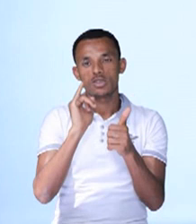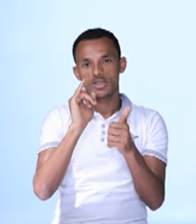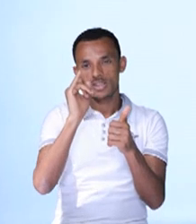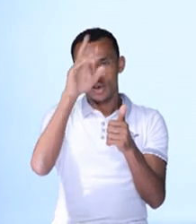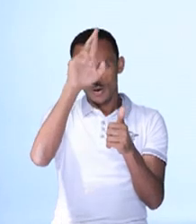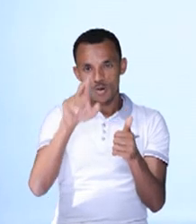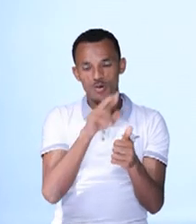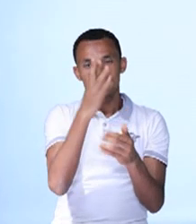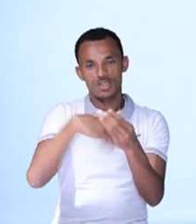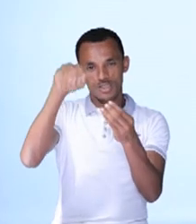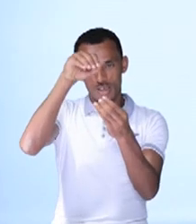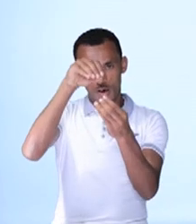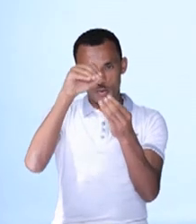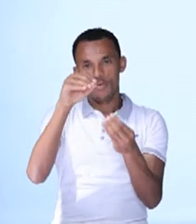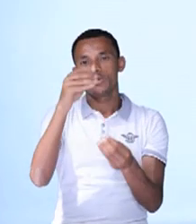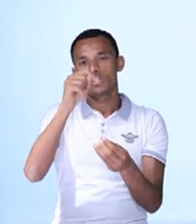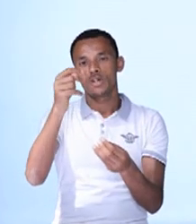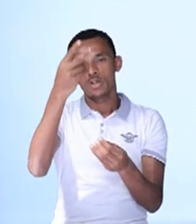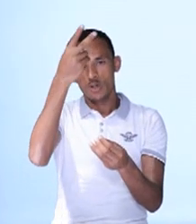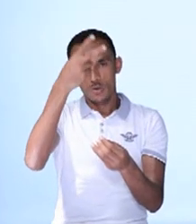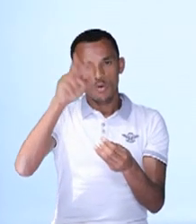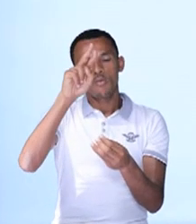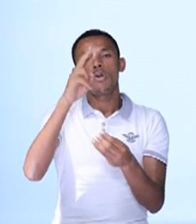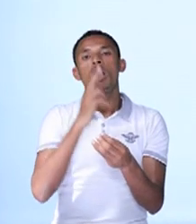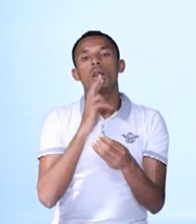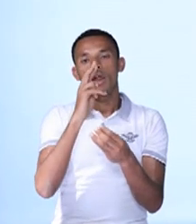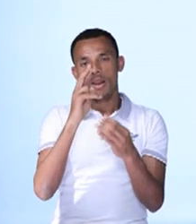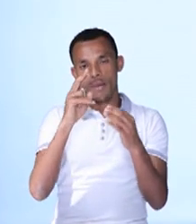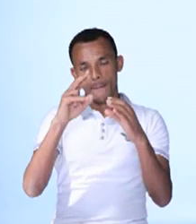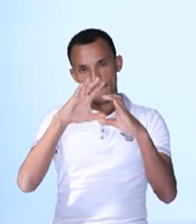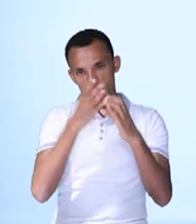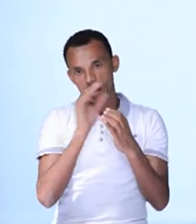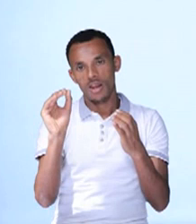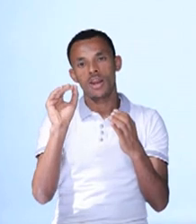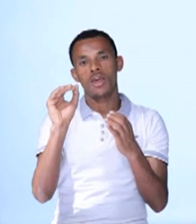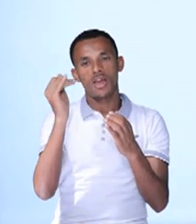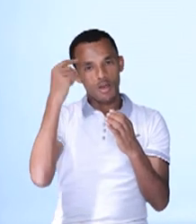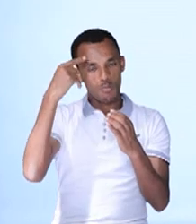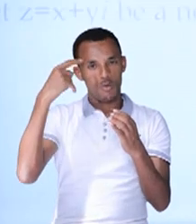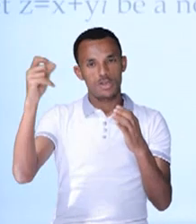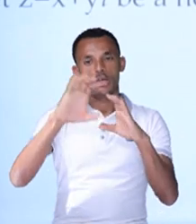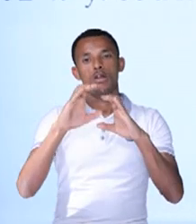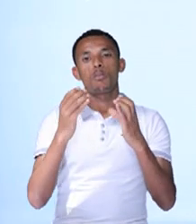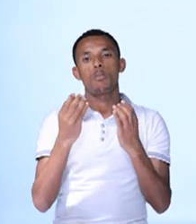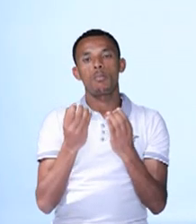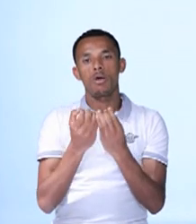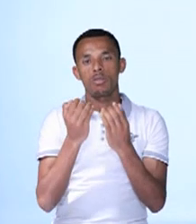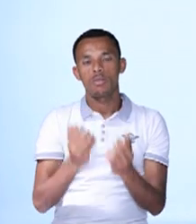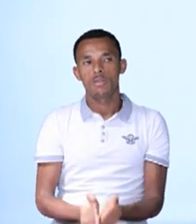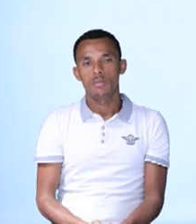of the sum of the square of the real part and the imaginary part it will be.